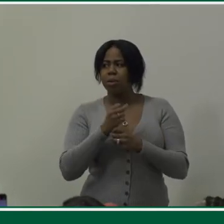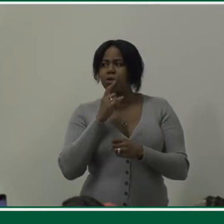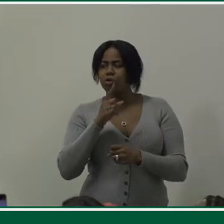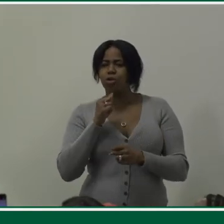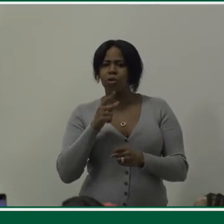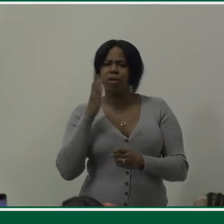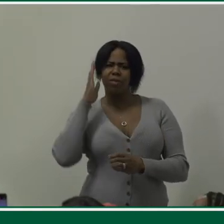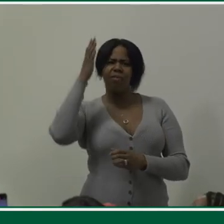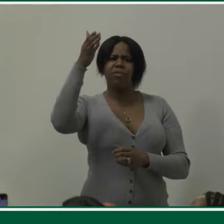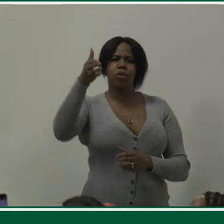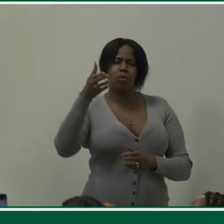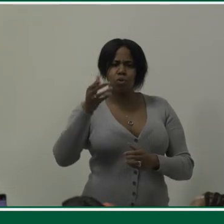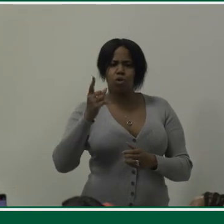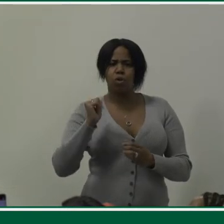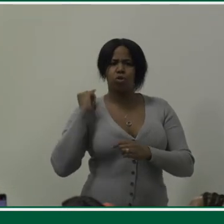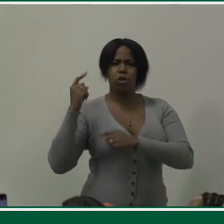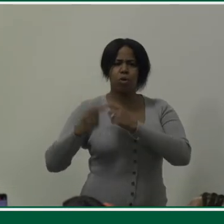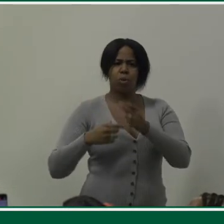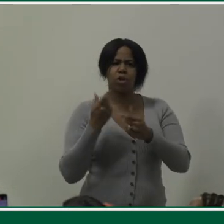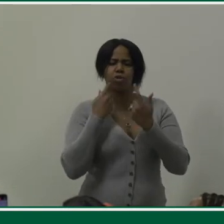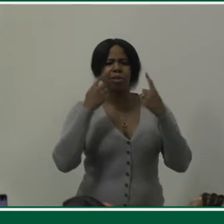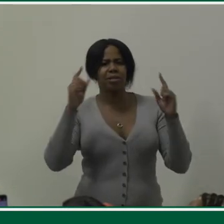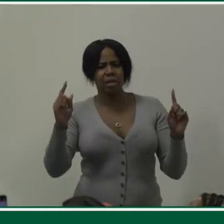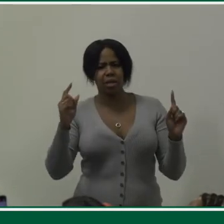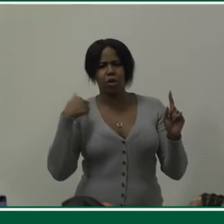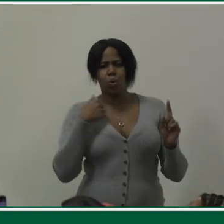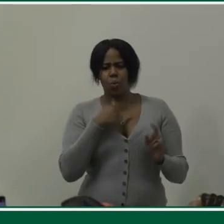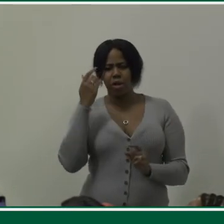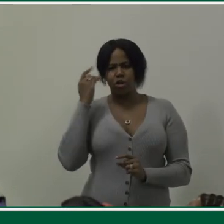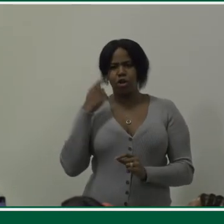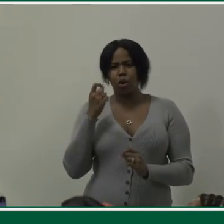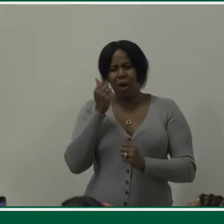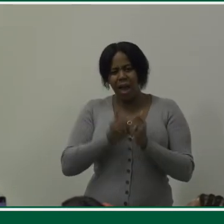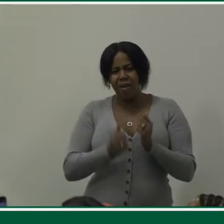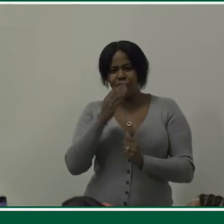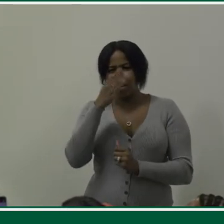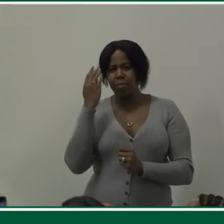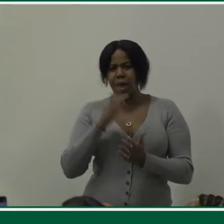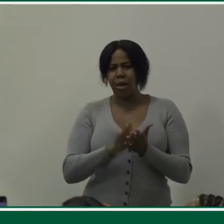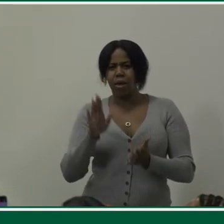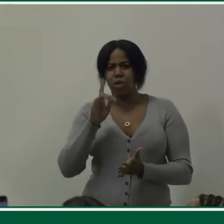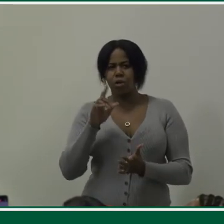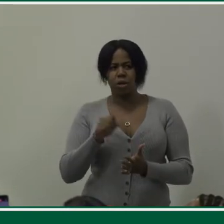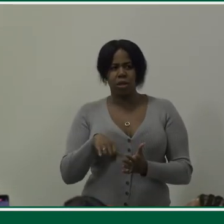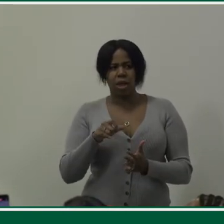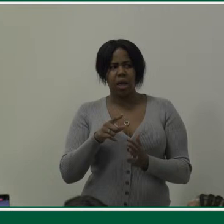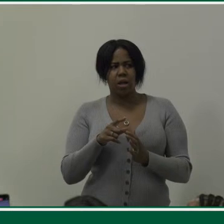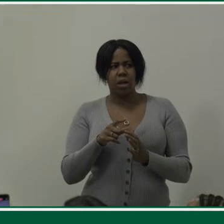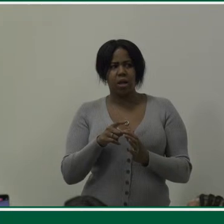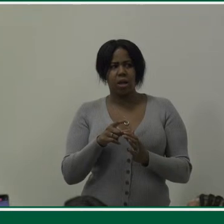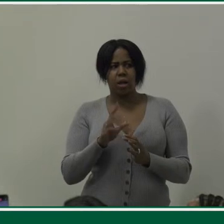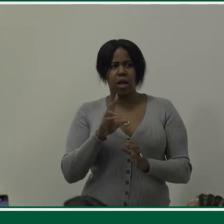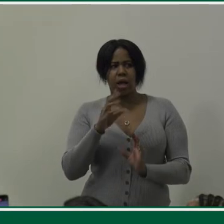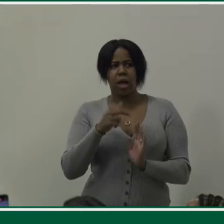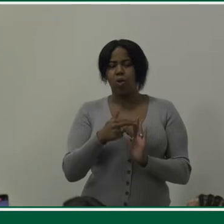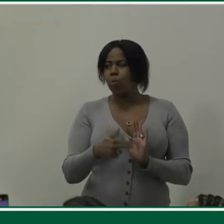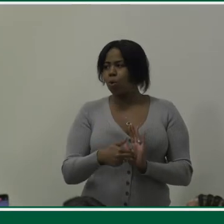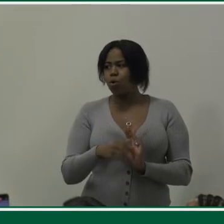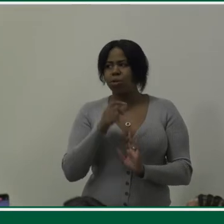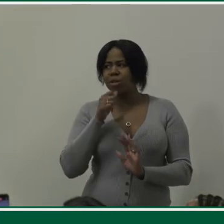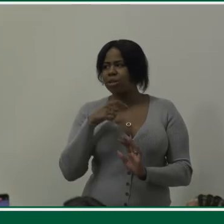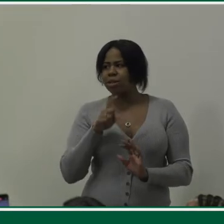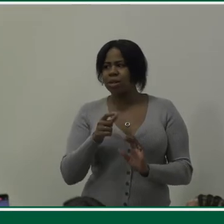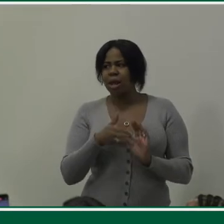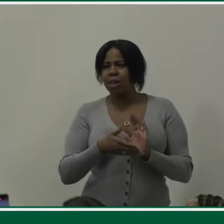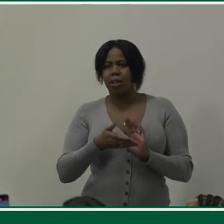future generations succeed. We know every black college that enrolls, we know that every black scholar that enrolls in college doesn't